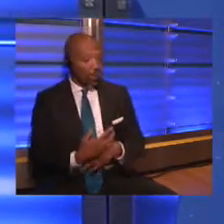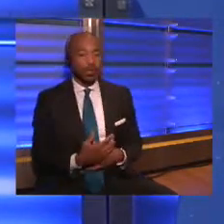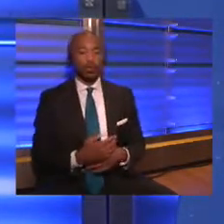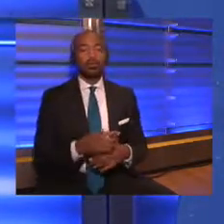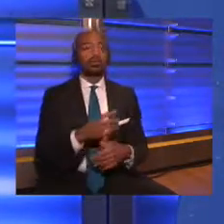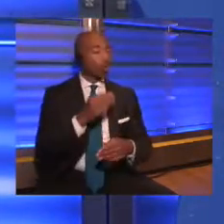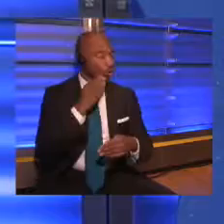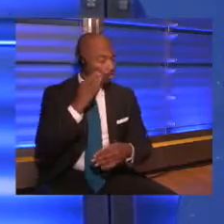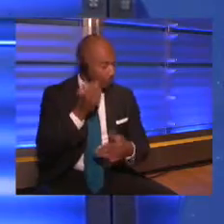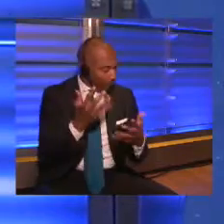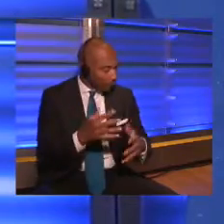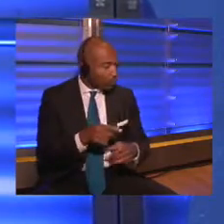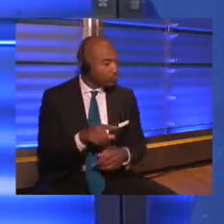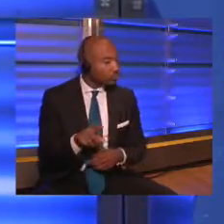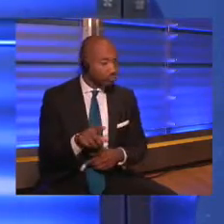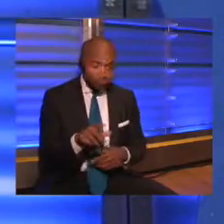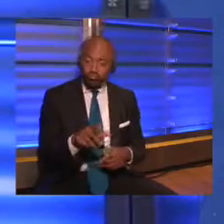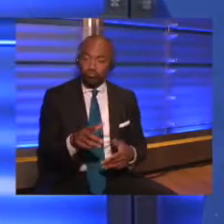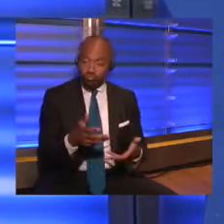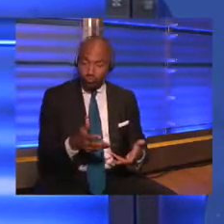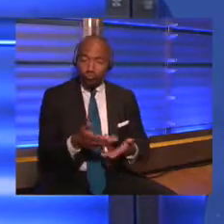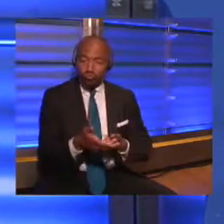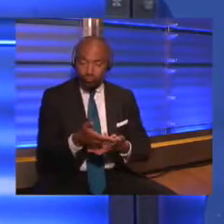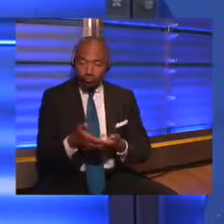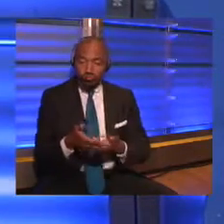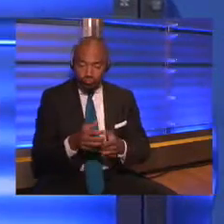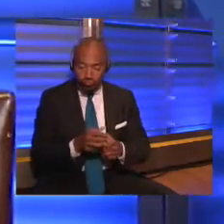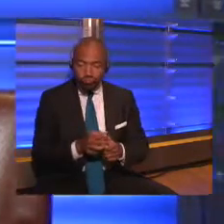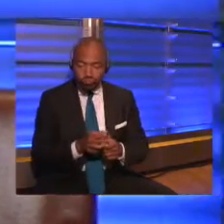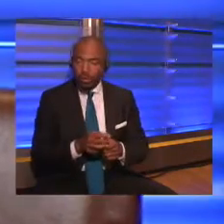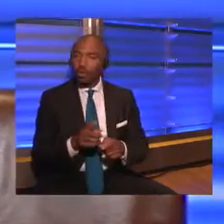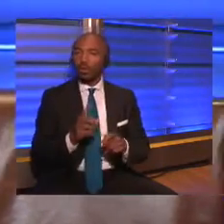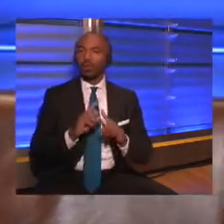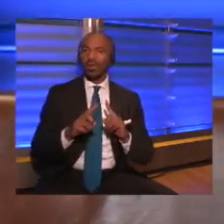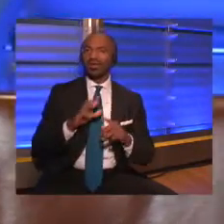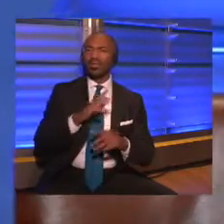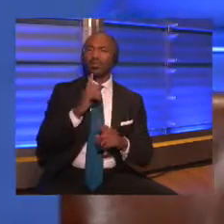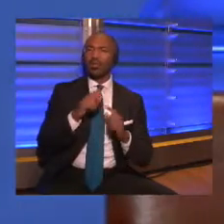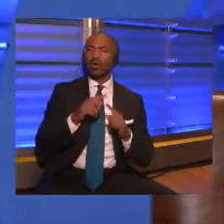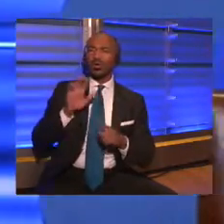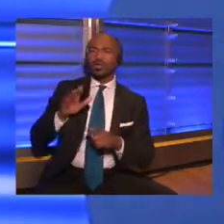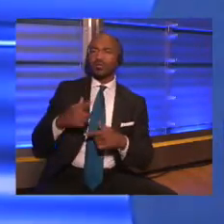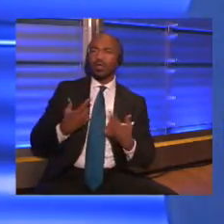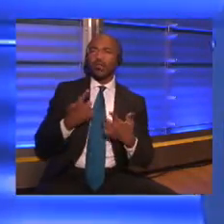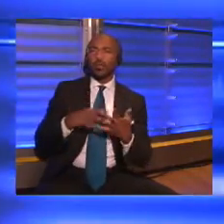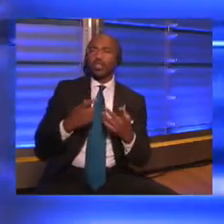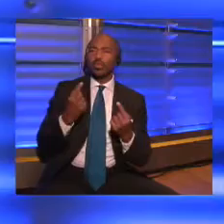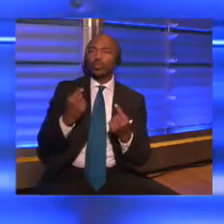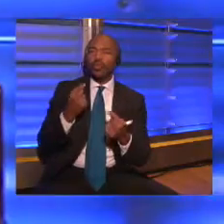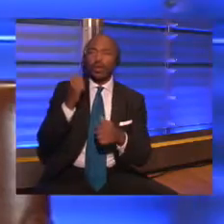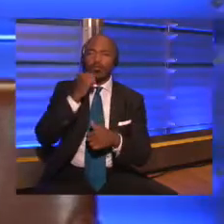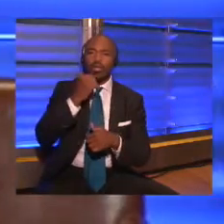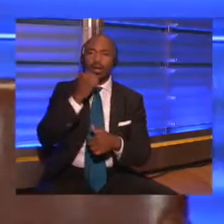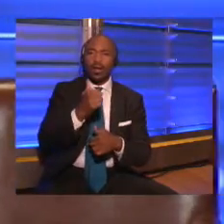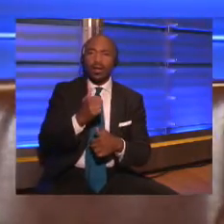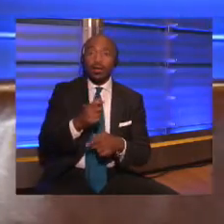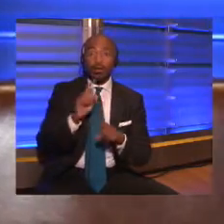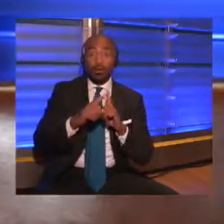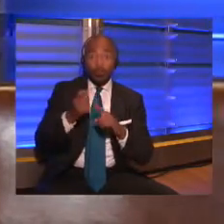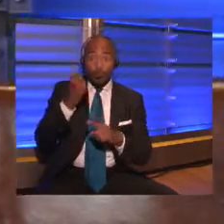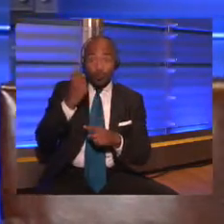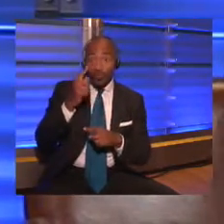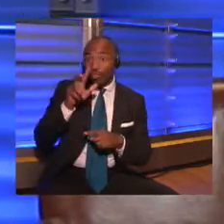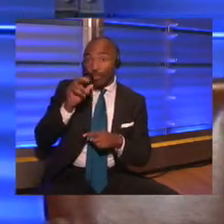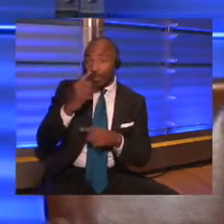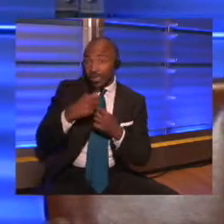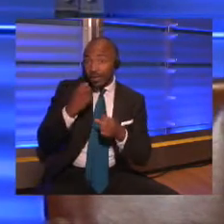really talked about what he did. He's 84 now, and this was his life for 30 years. And as good a